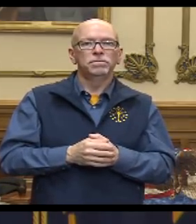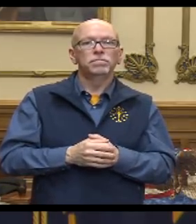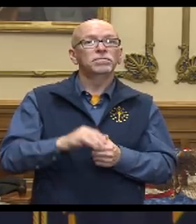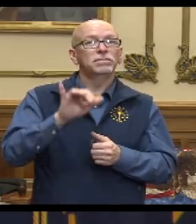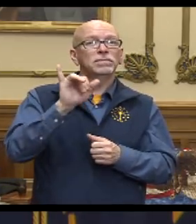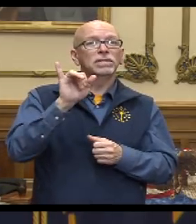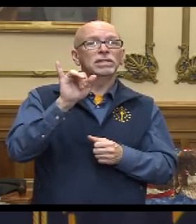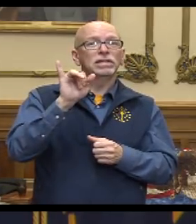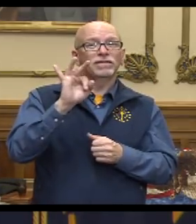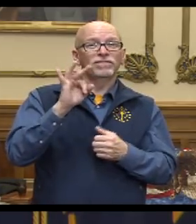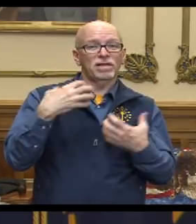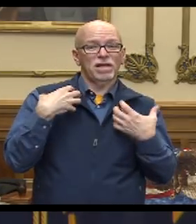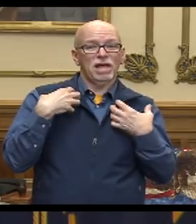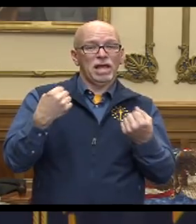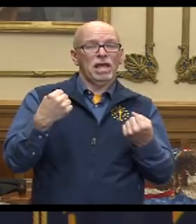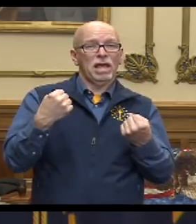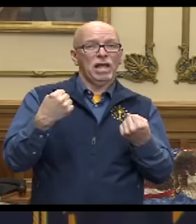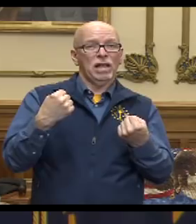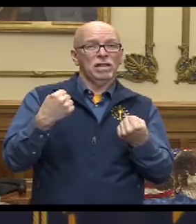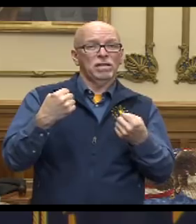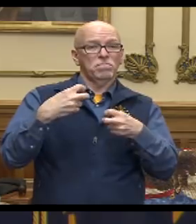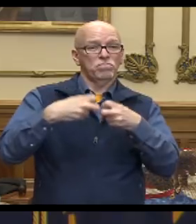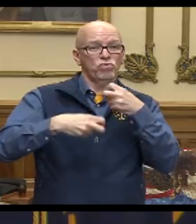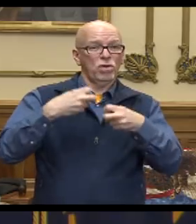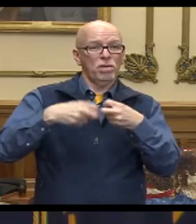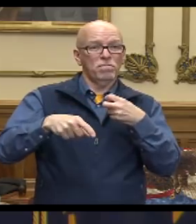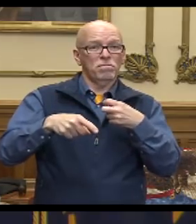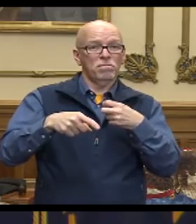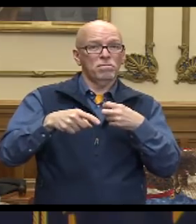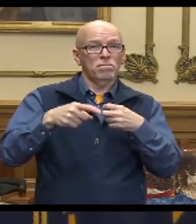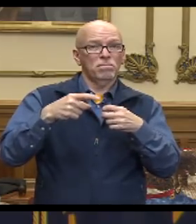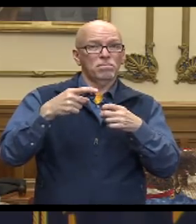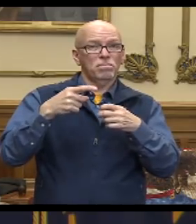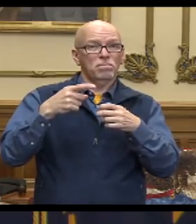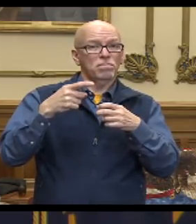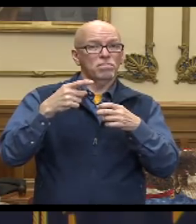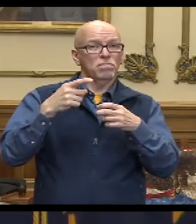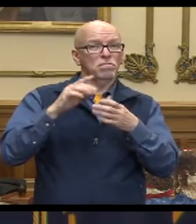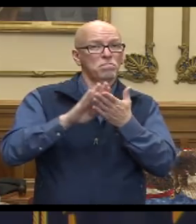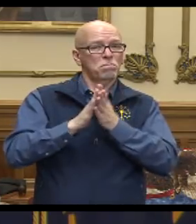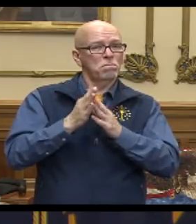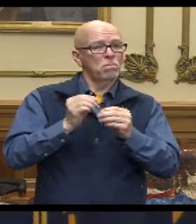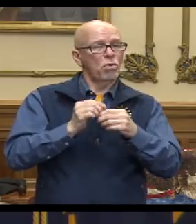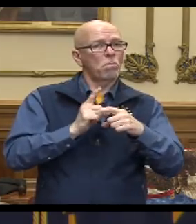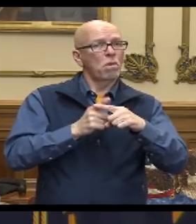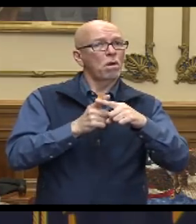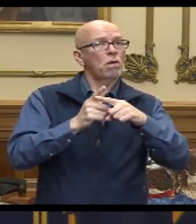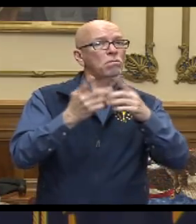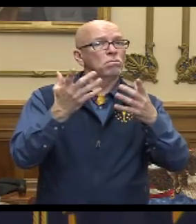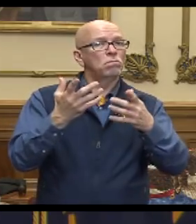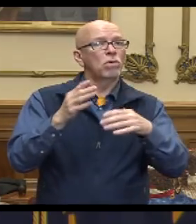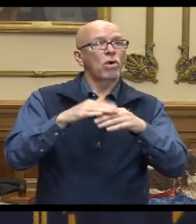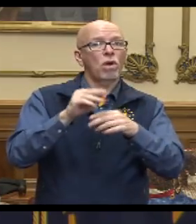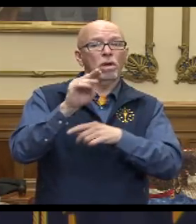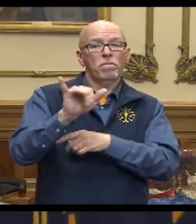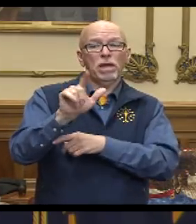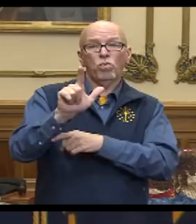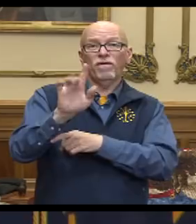If health indicators remain positive, on May